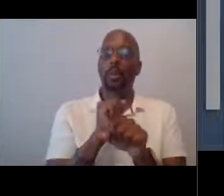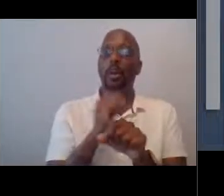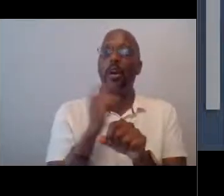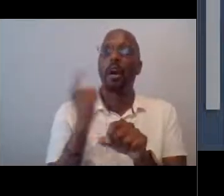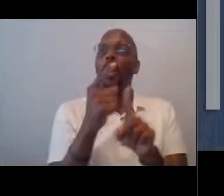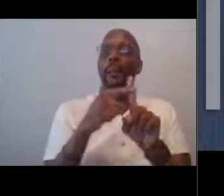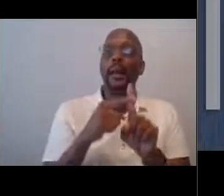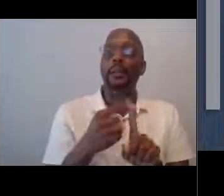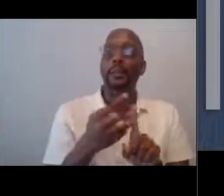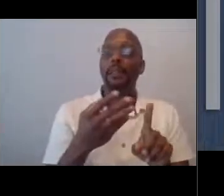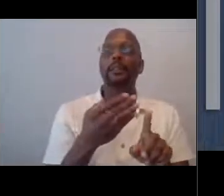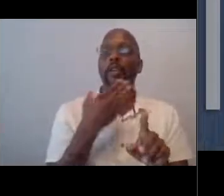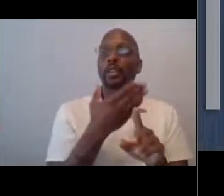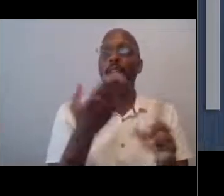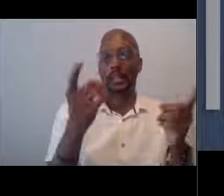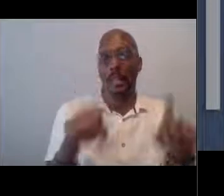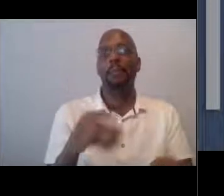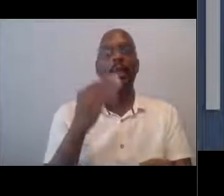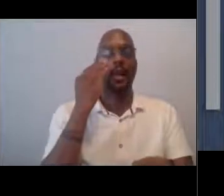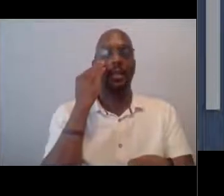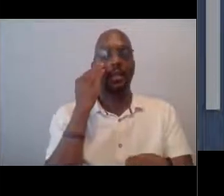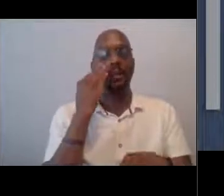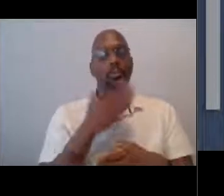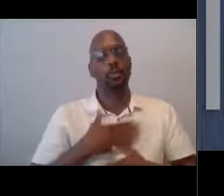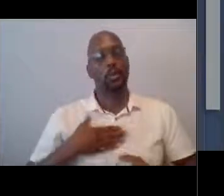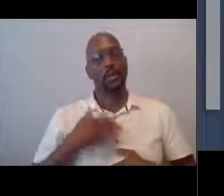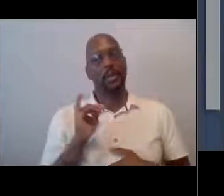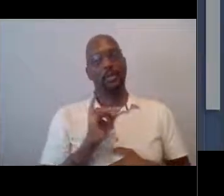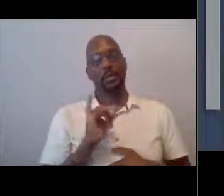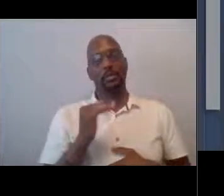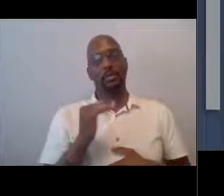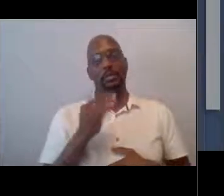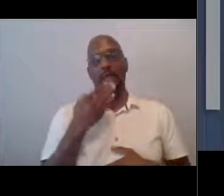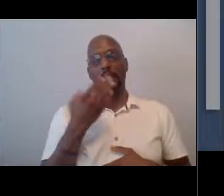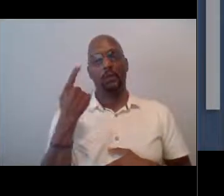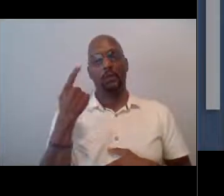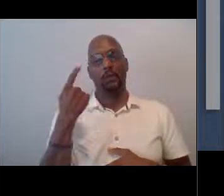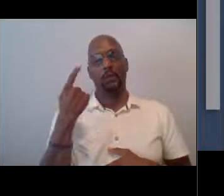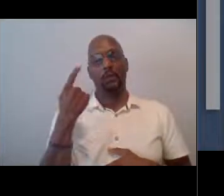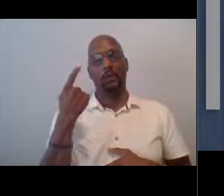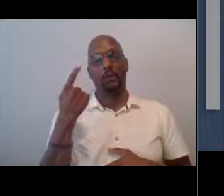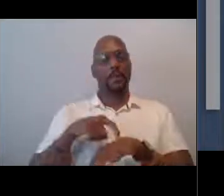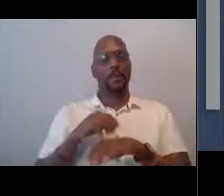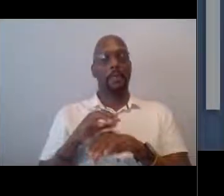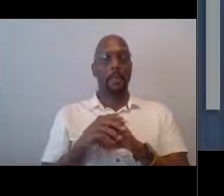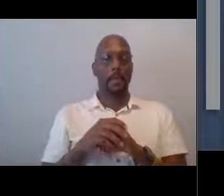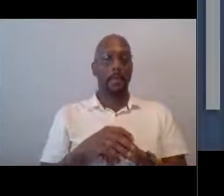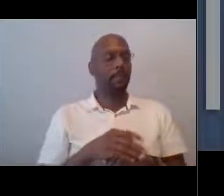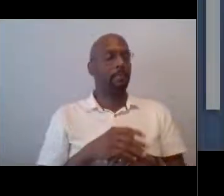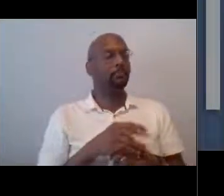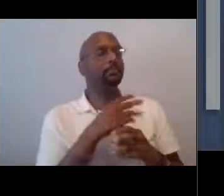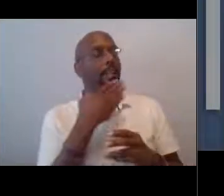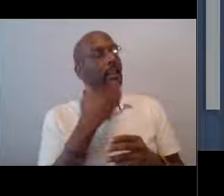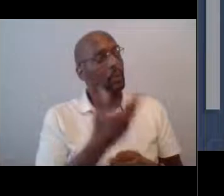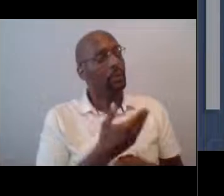there are good things happening, and we appreciate that. So thank you for your time. Very much so. Very much so. Thank you, Commissioner.